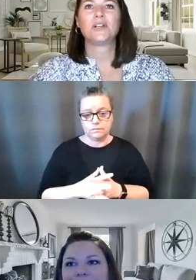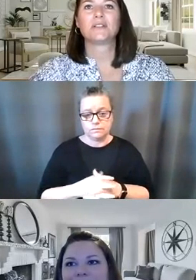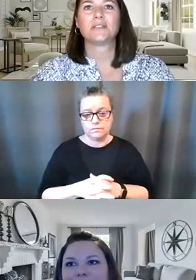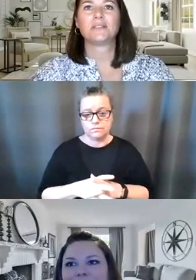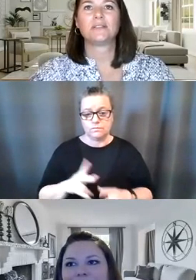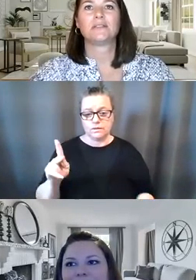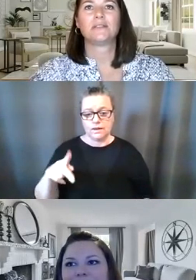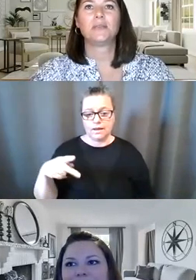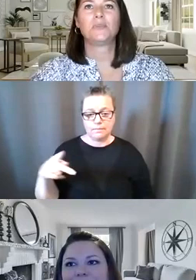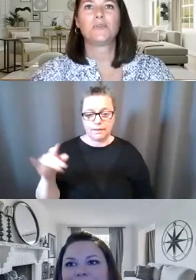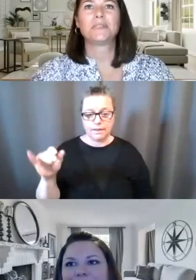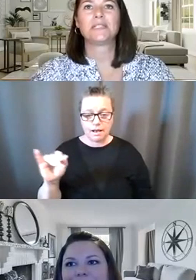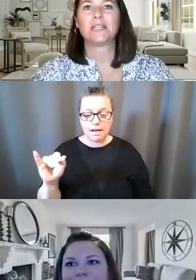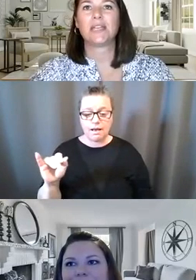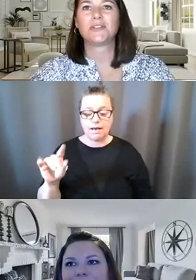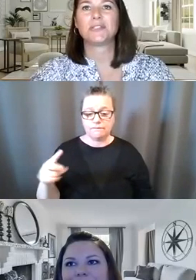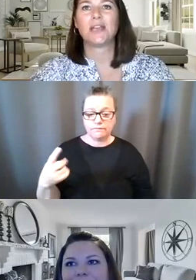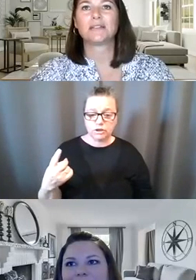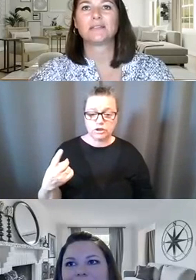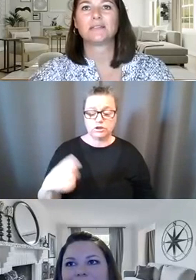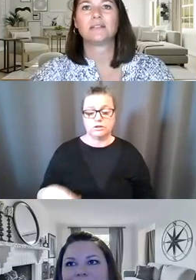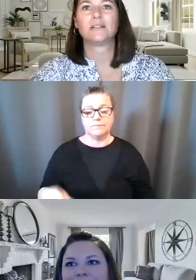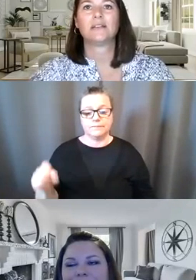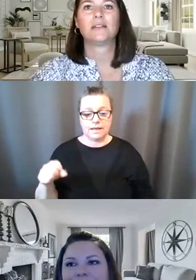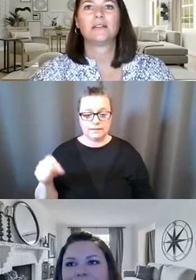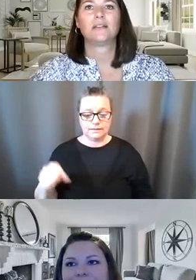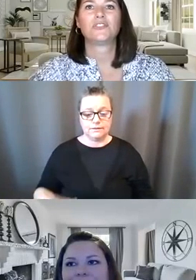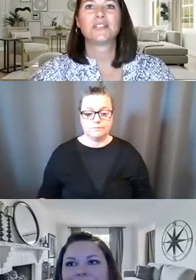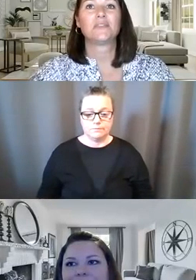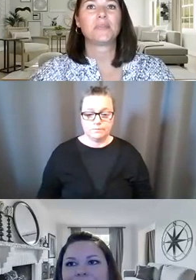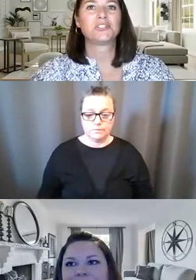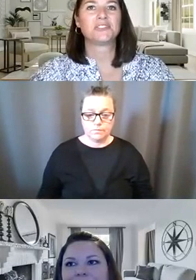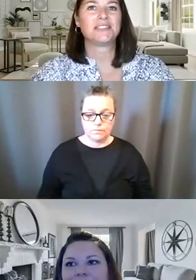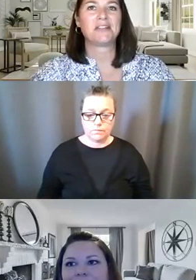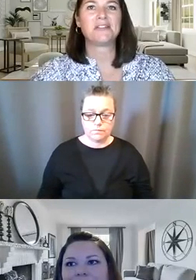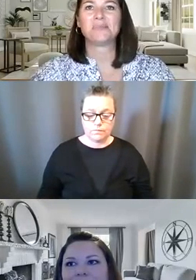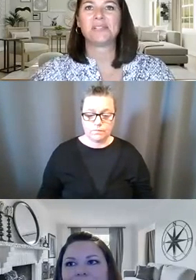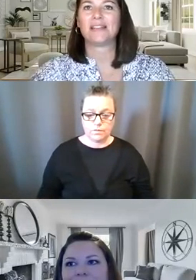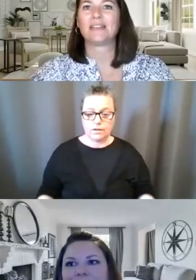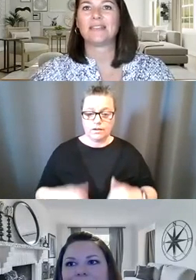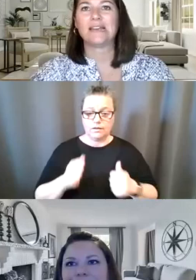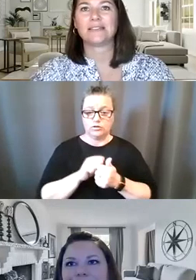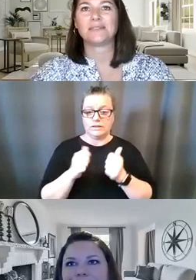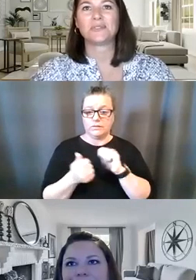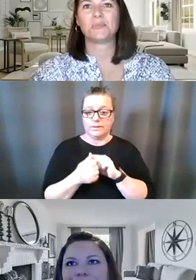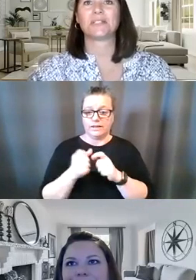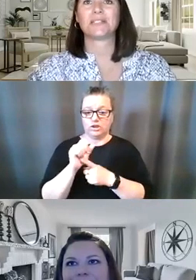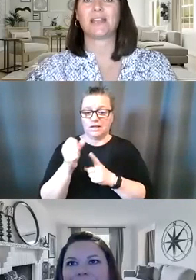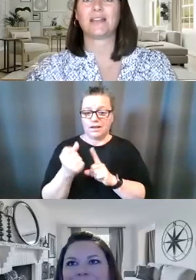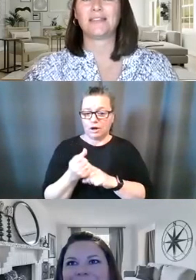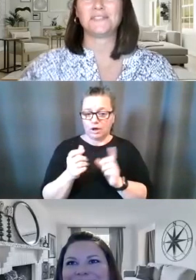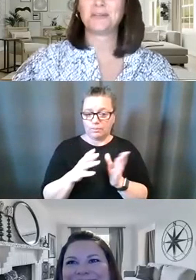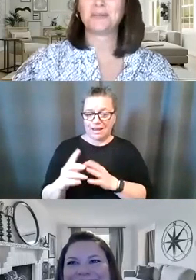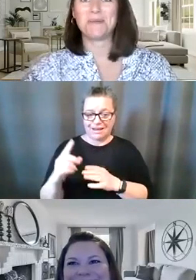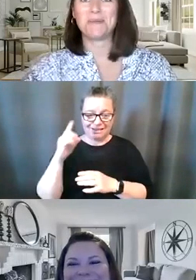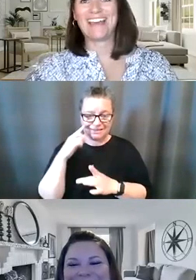KPIs first. Key performance indicators, yes. Transformational scenario planning, that sounds super exciting.